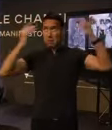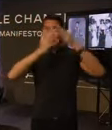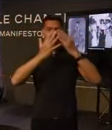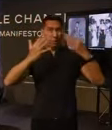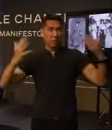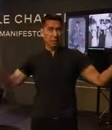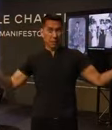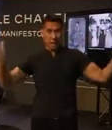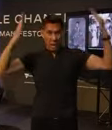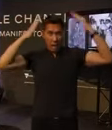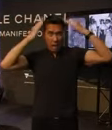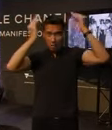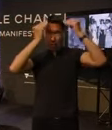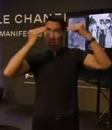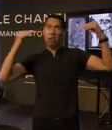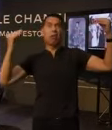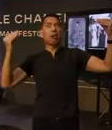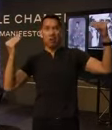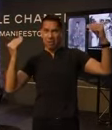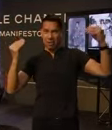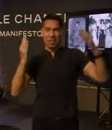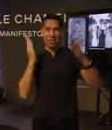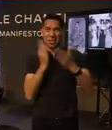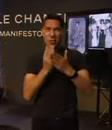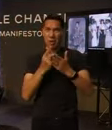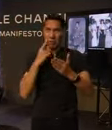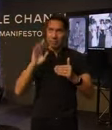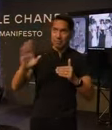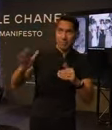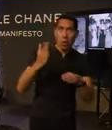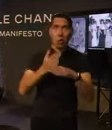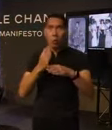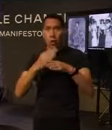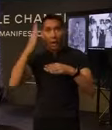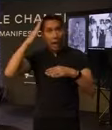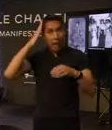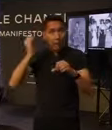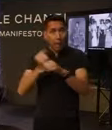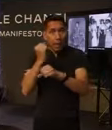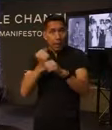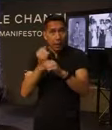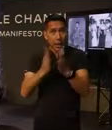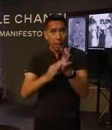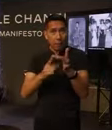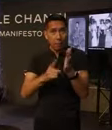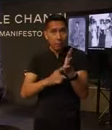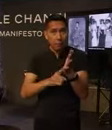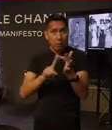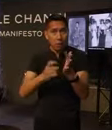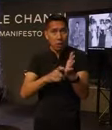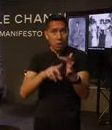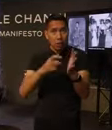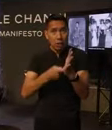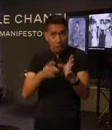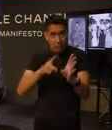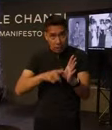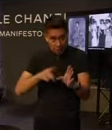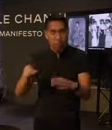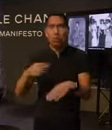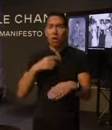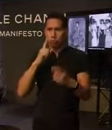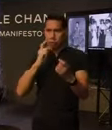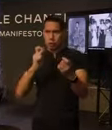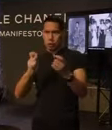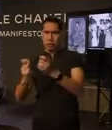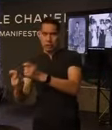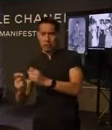know, her first foray into millinery was to address that in a modernist sense. So Chanel